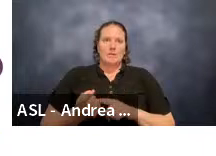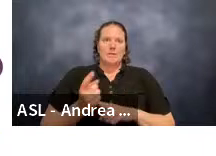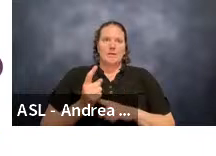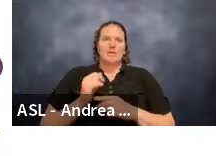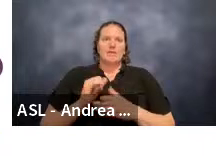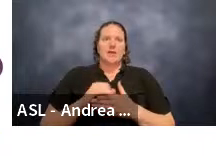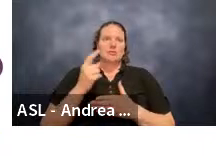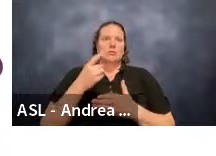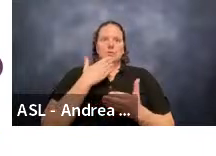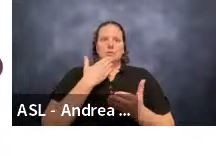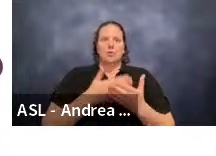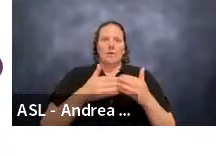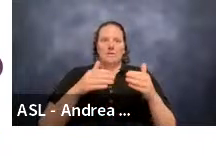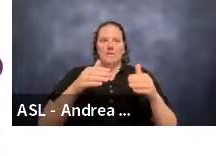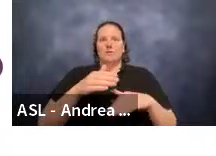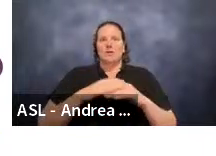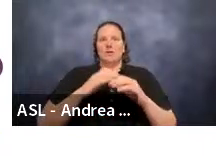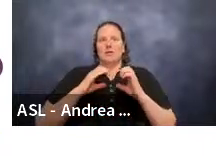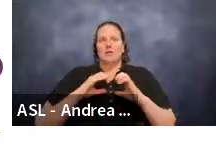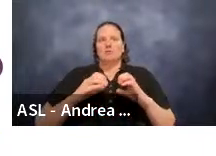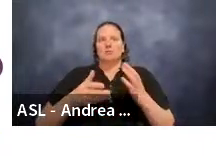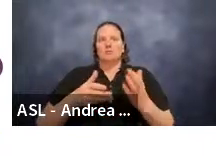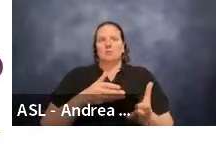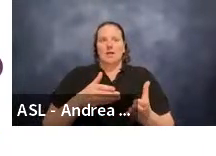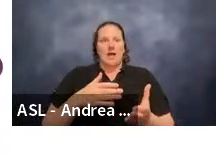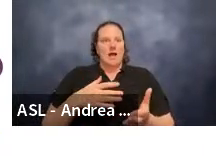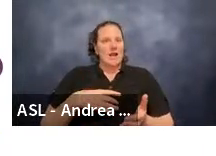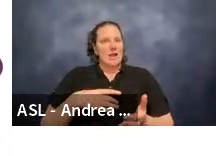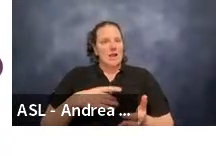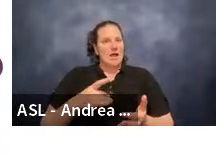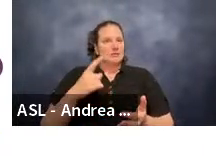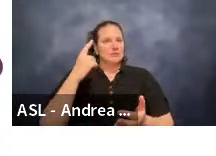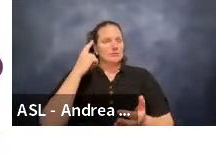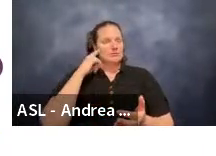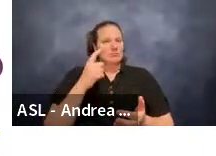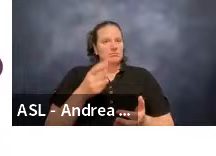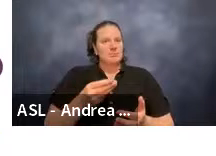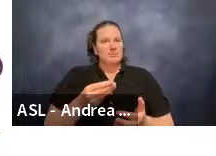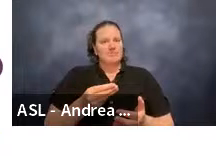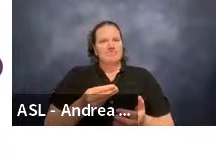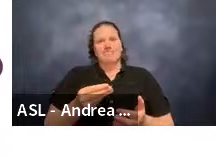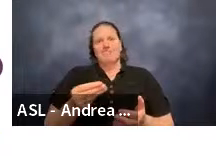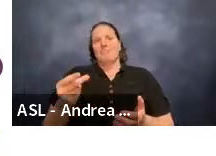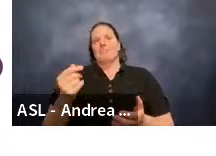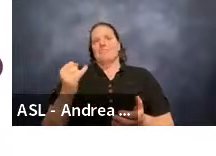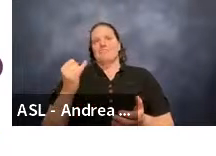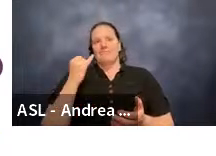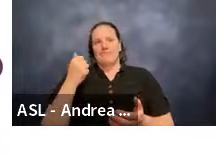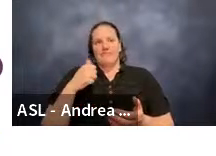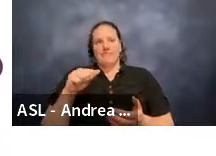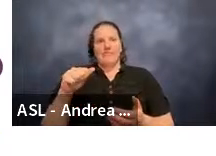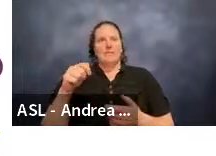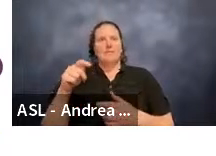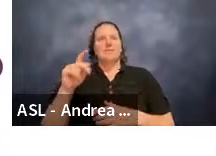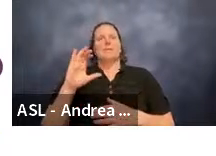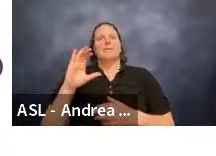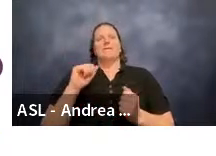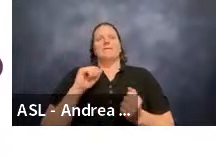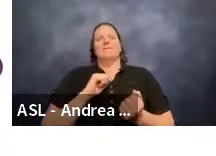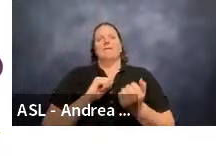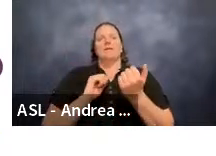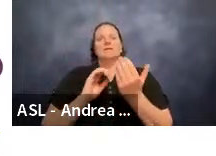good to focus on customer service because I like to think there's very few, if any, more public-facing